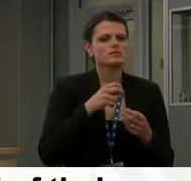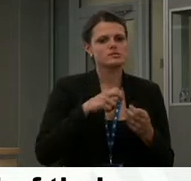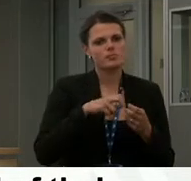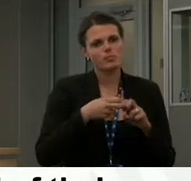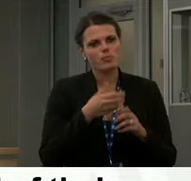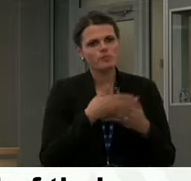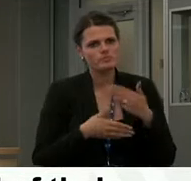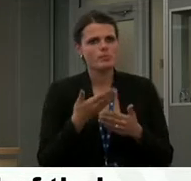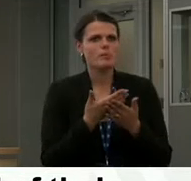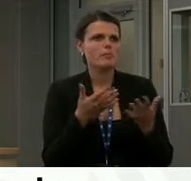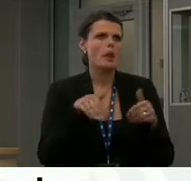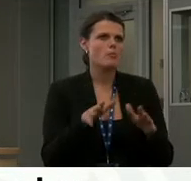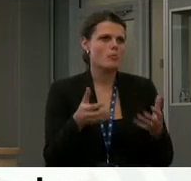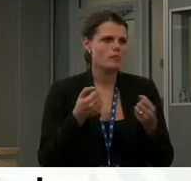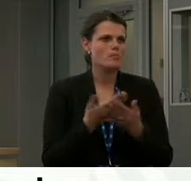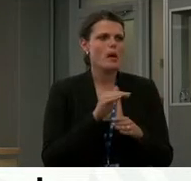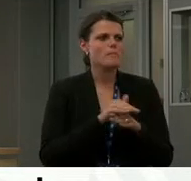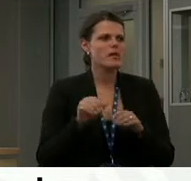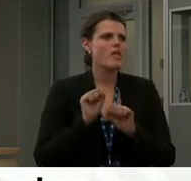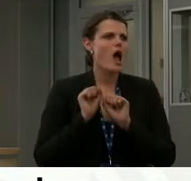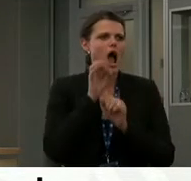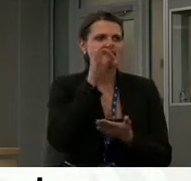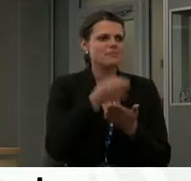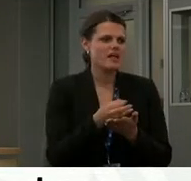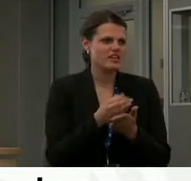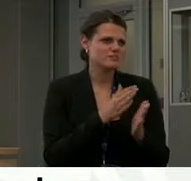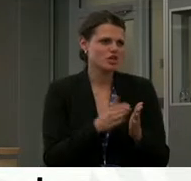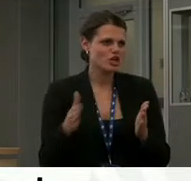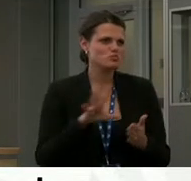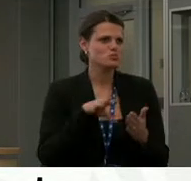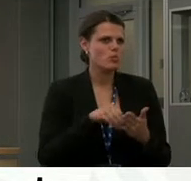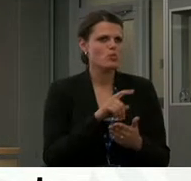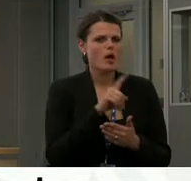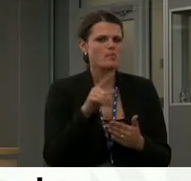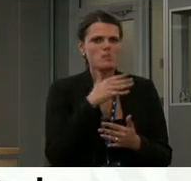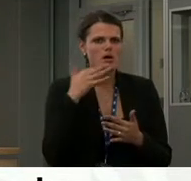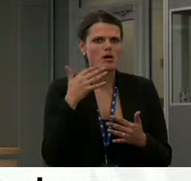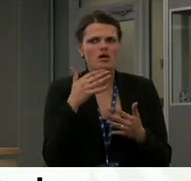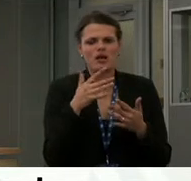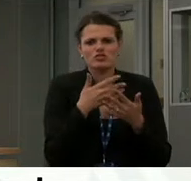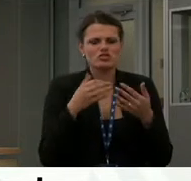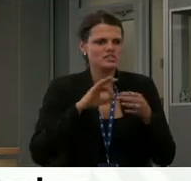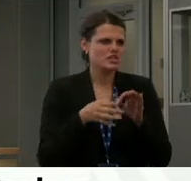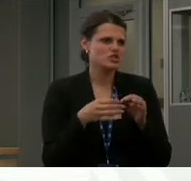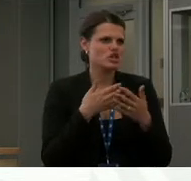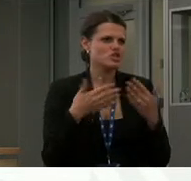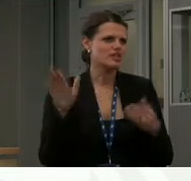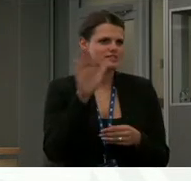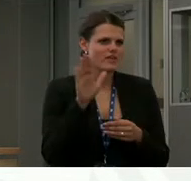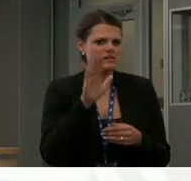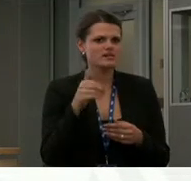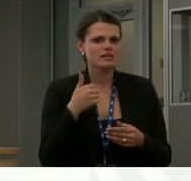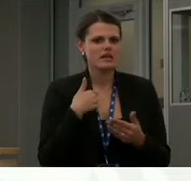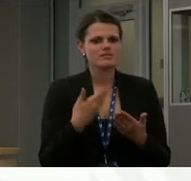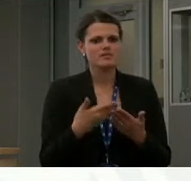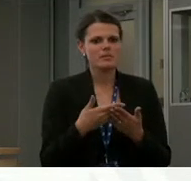Substituted decision-making, including full guardianship regimes, are still far too common in many member states. I welcome,